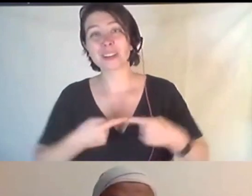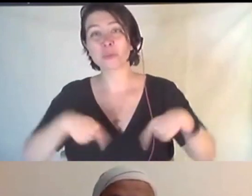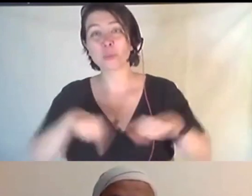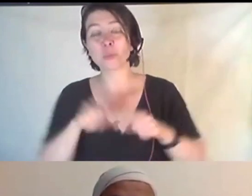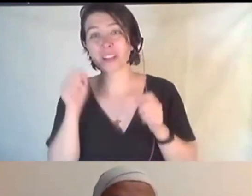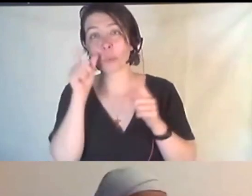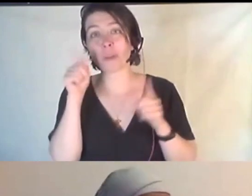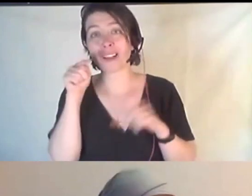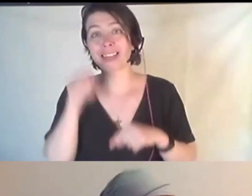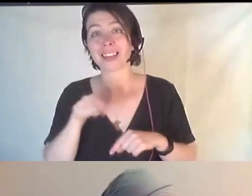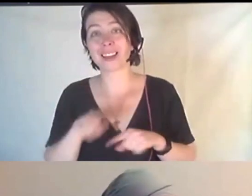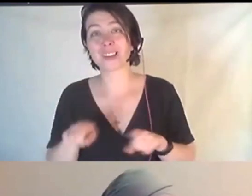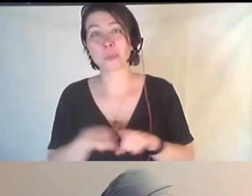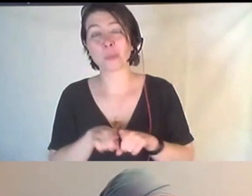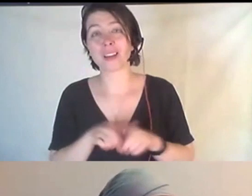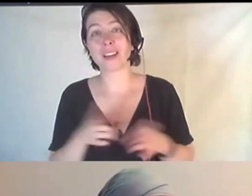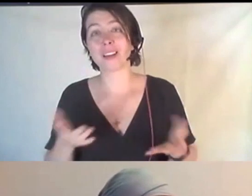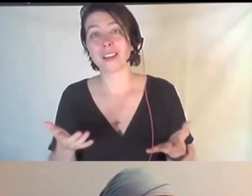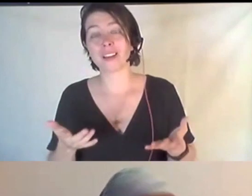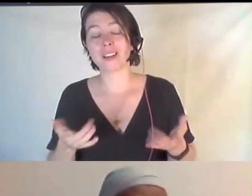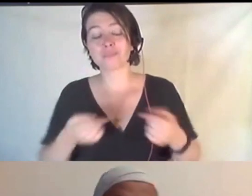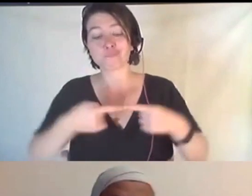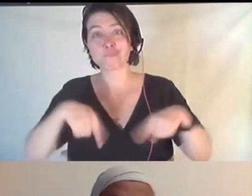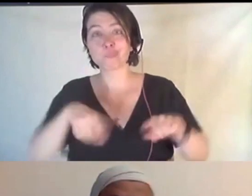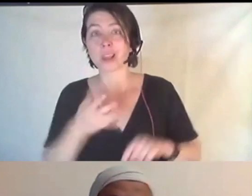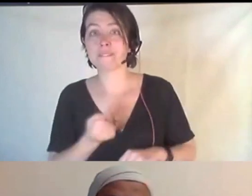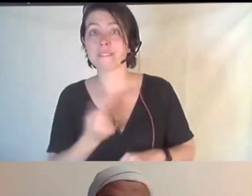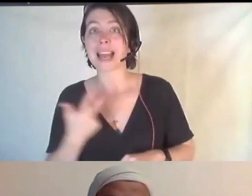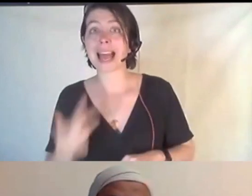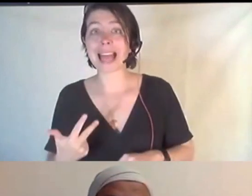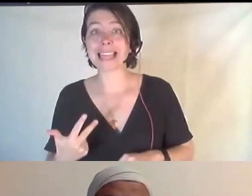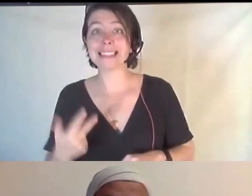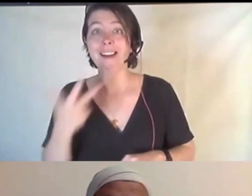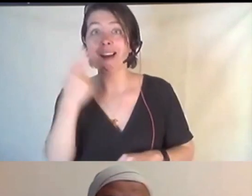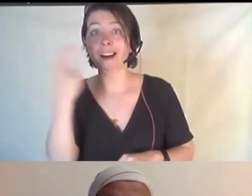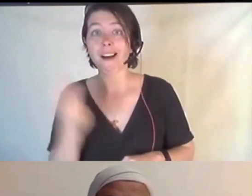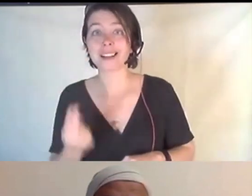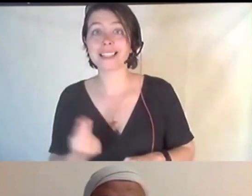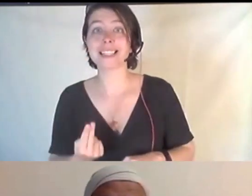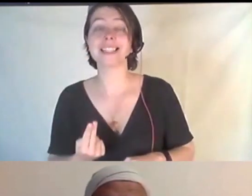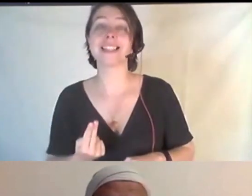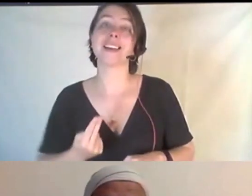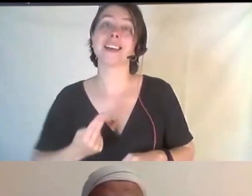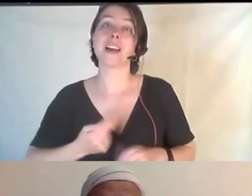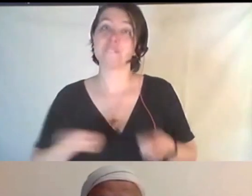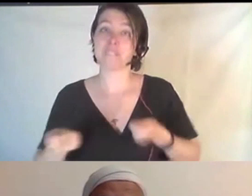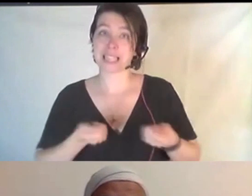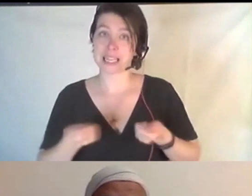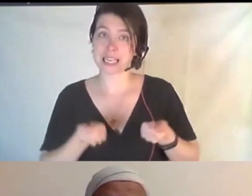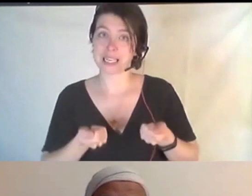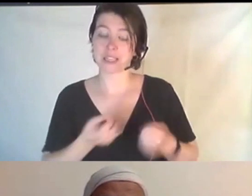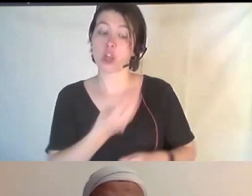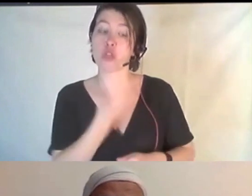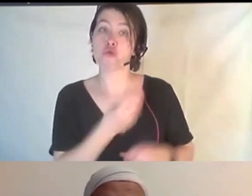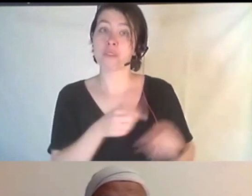ActionSpace, I mean, we have about 8 artist facilitators. We have 3 studios across London, 8 artist facilitators, and it